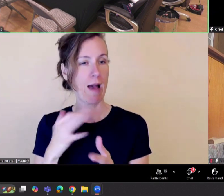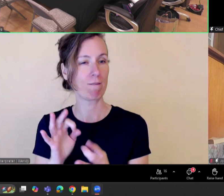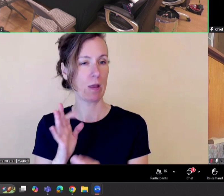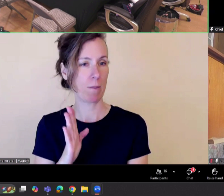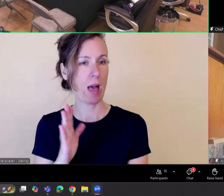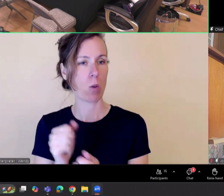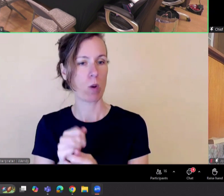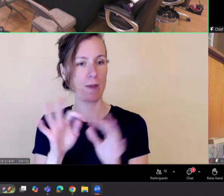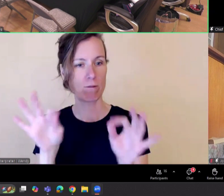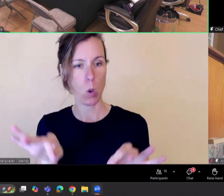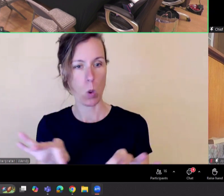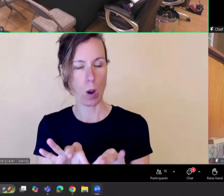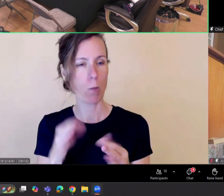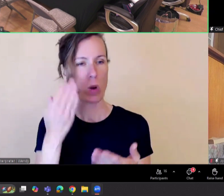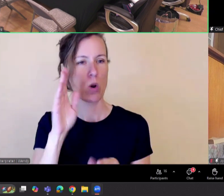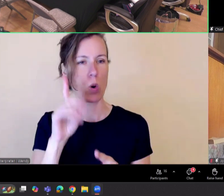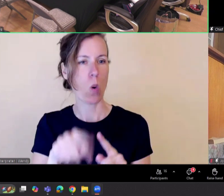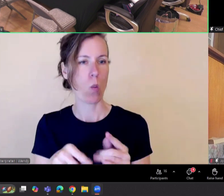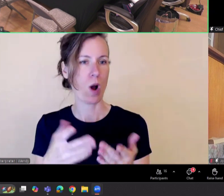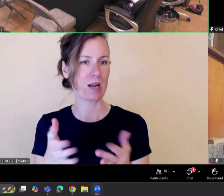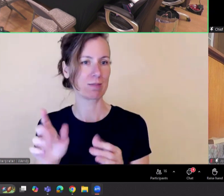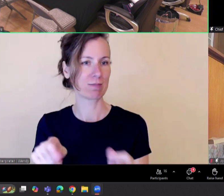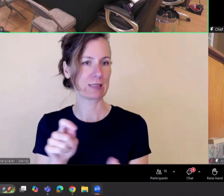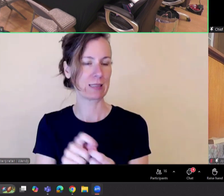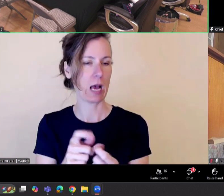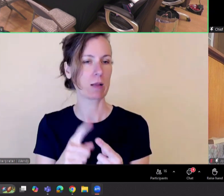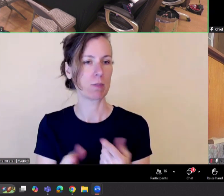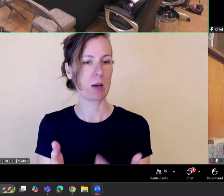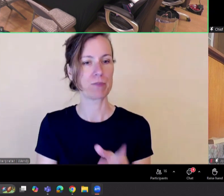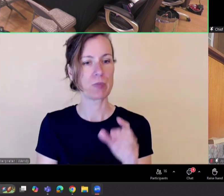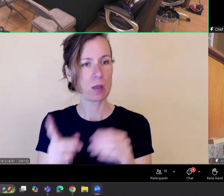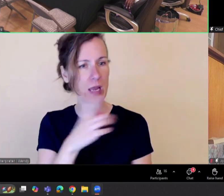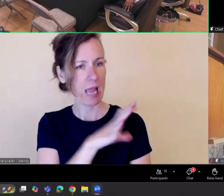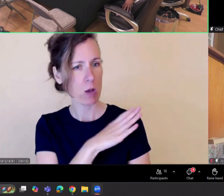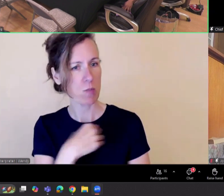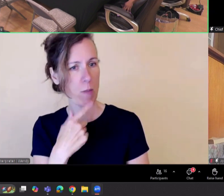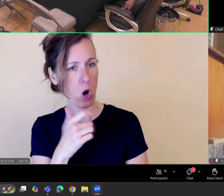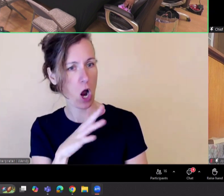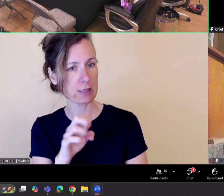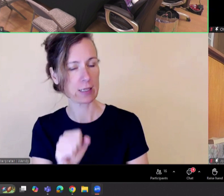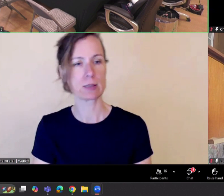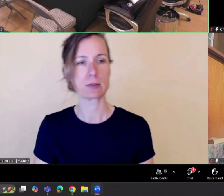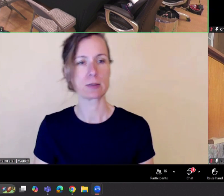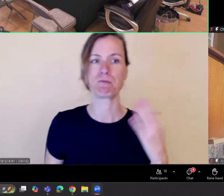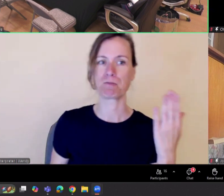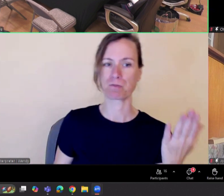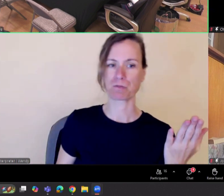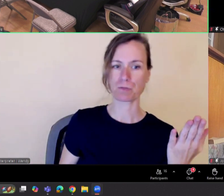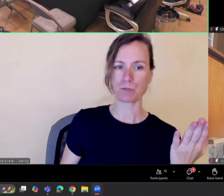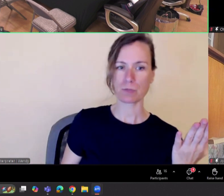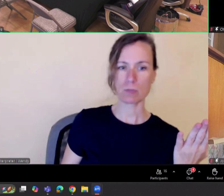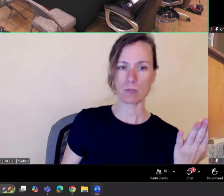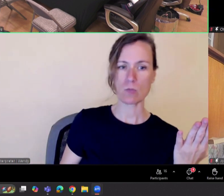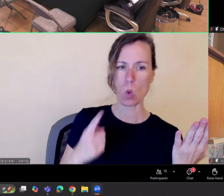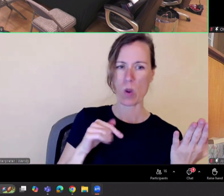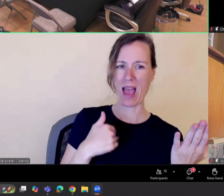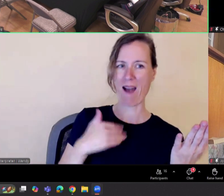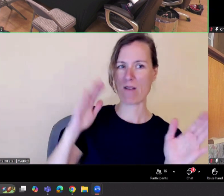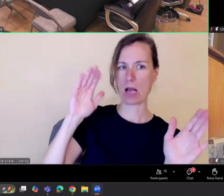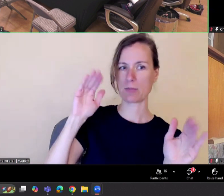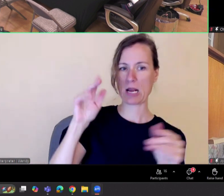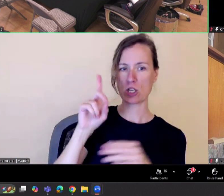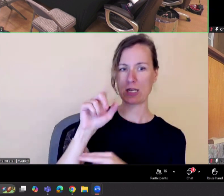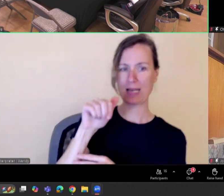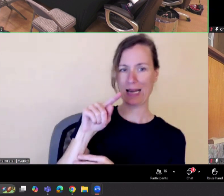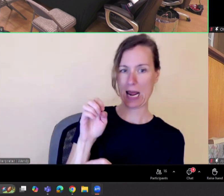Got it. But yeah. Councilmember Garces? No problem. Have we do we have like an expectation date where all this needs to be, what we're expecting for this to